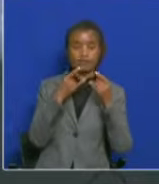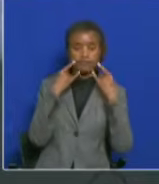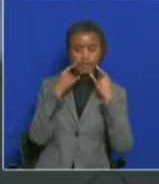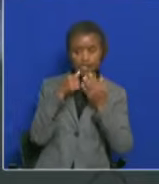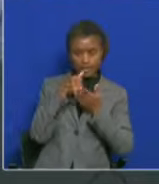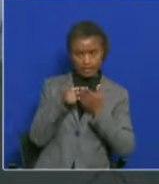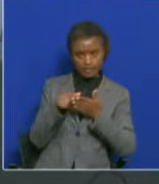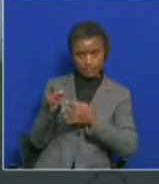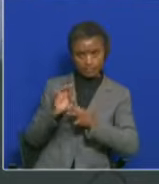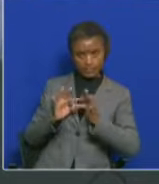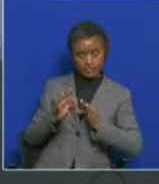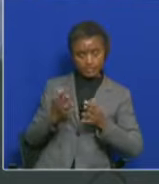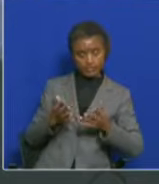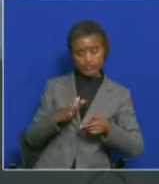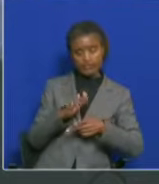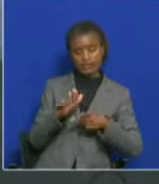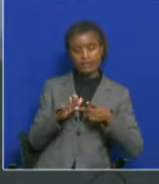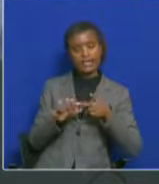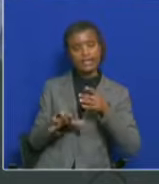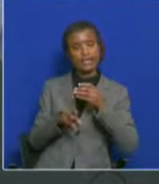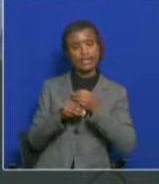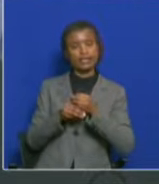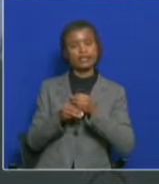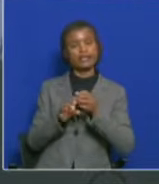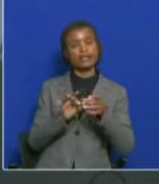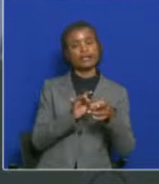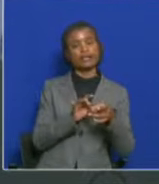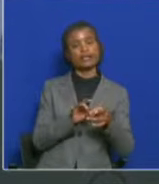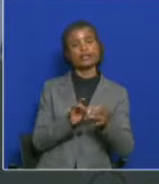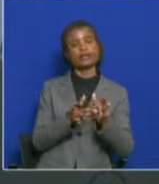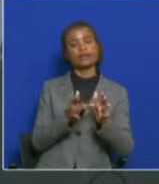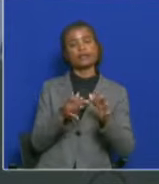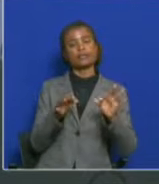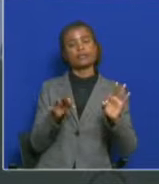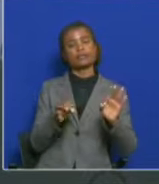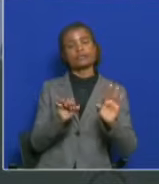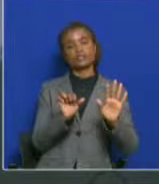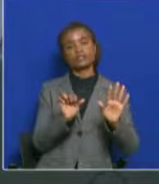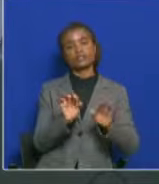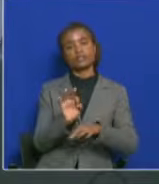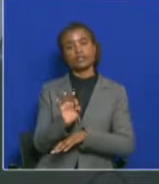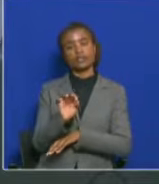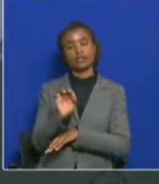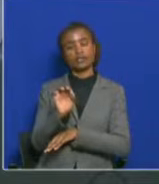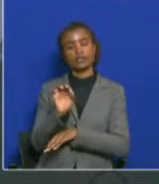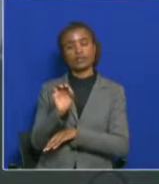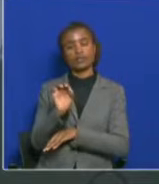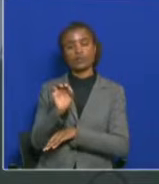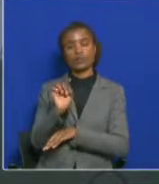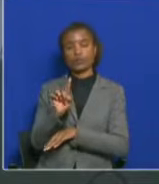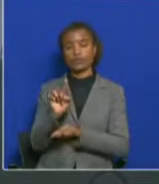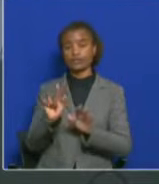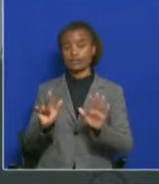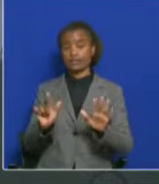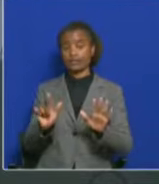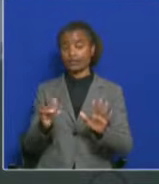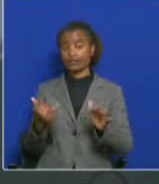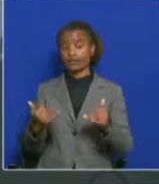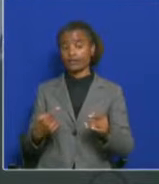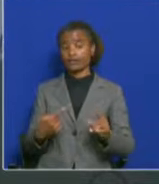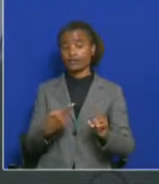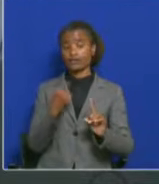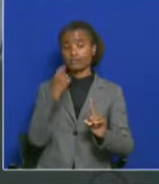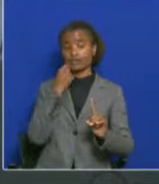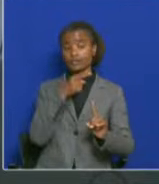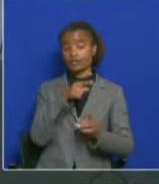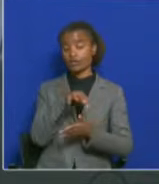6317, where Mr. Sayed says, but we are not on that contract, so that may be a problem for us.